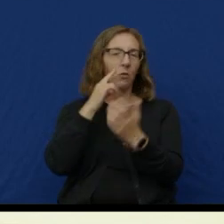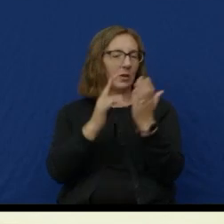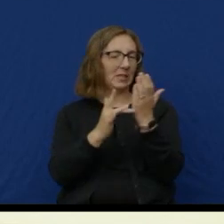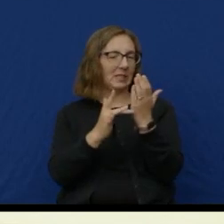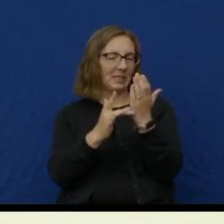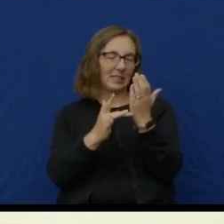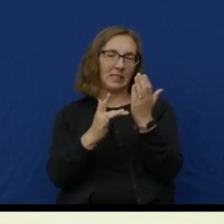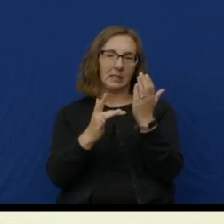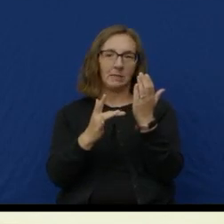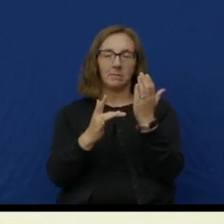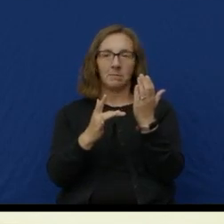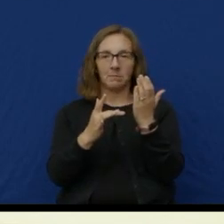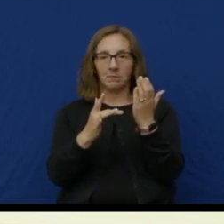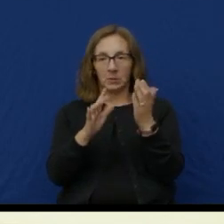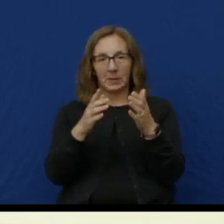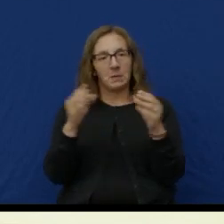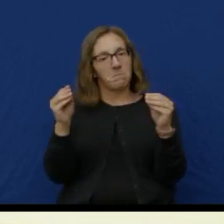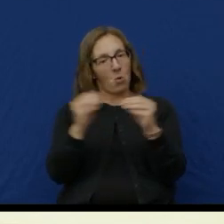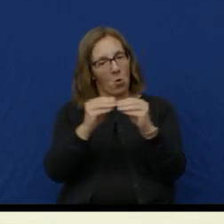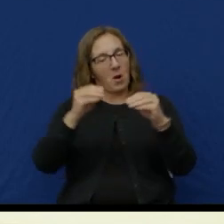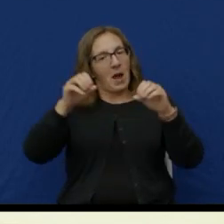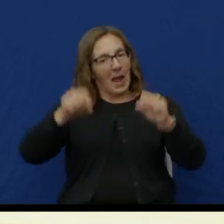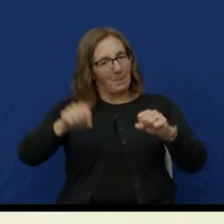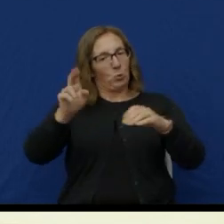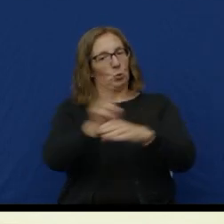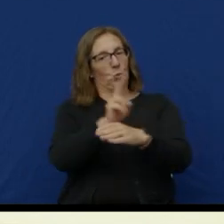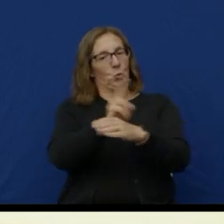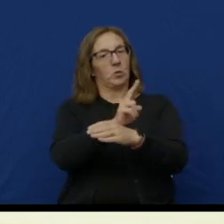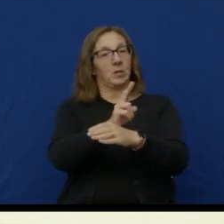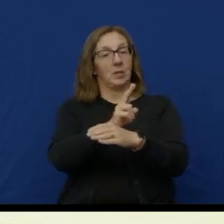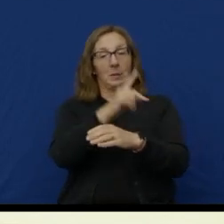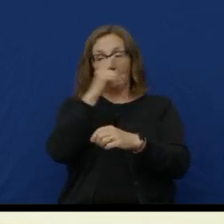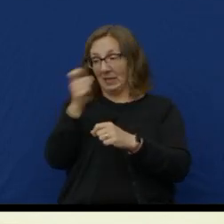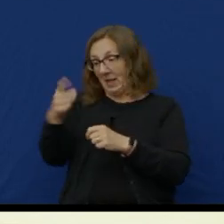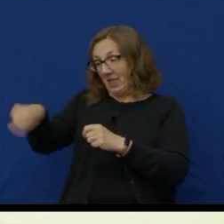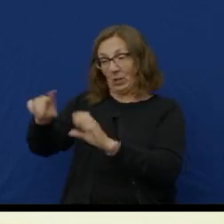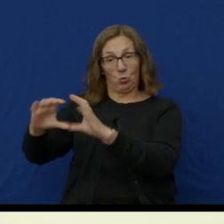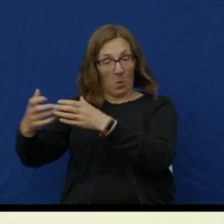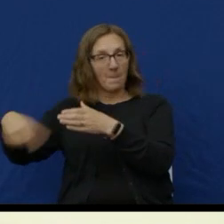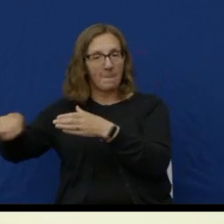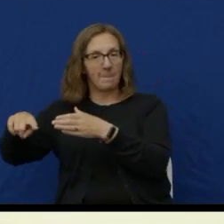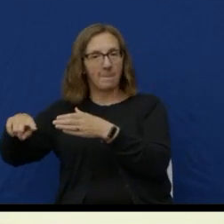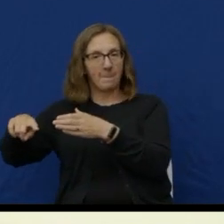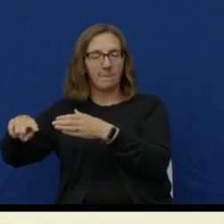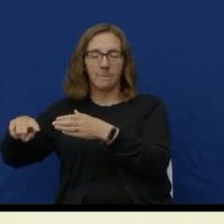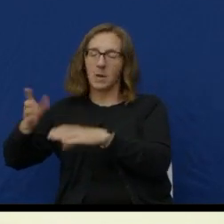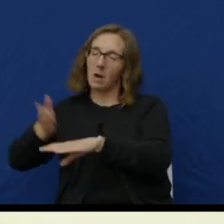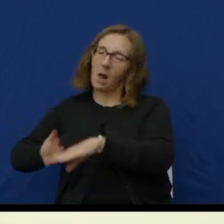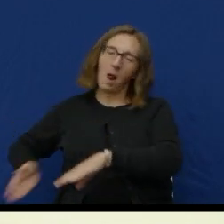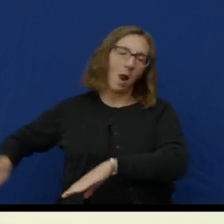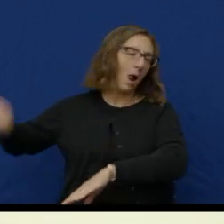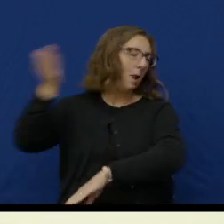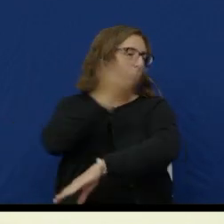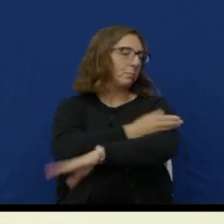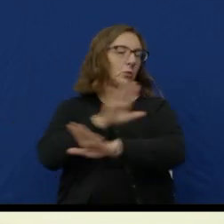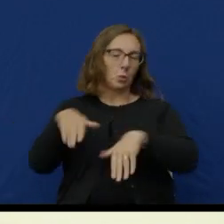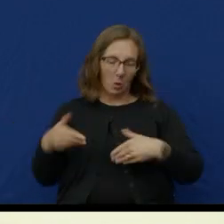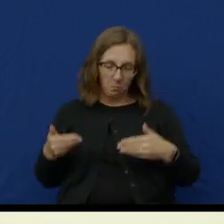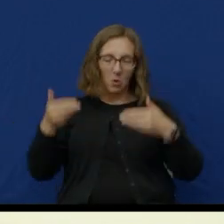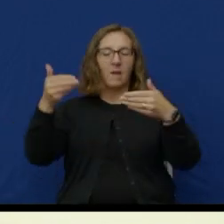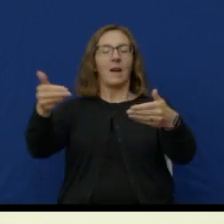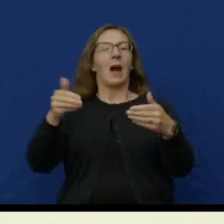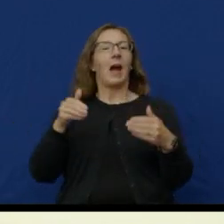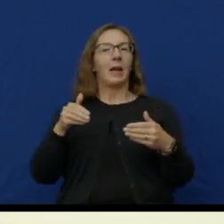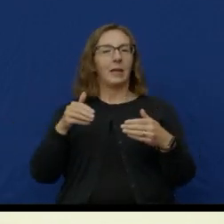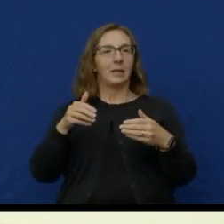to be more readily available in our district, and because of the dedication of our HAT team, we are making great strides toward providing a voice for